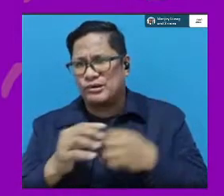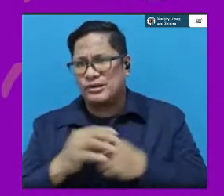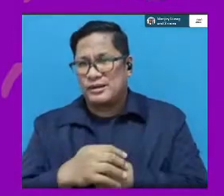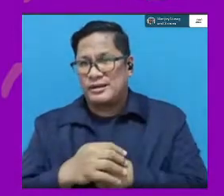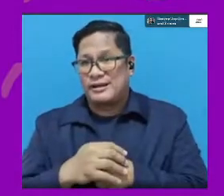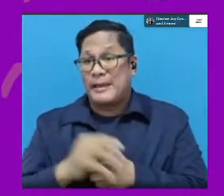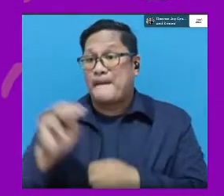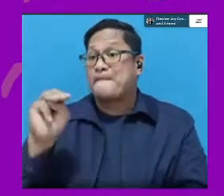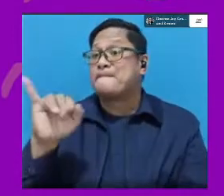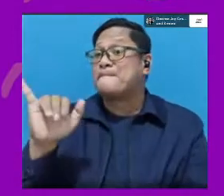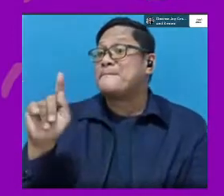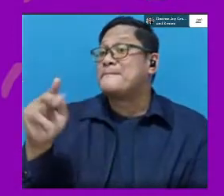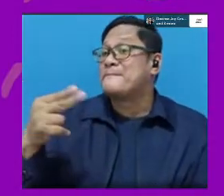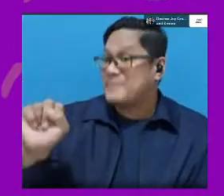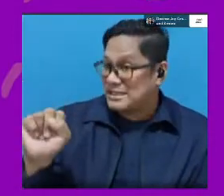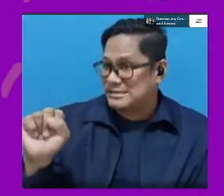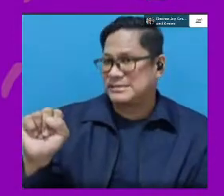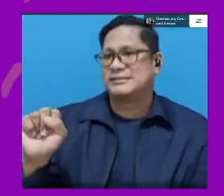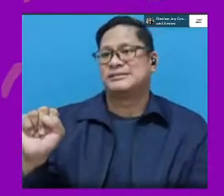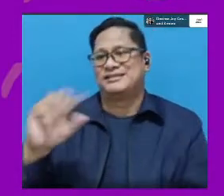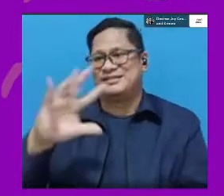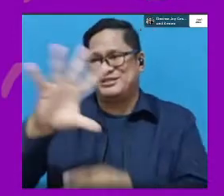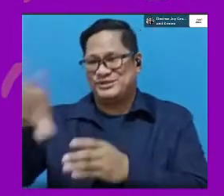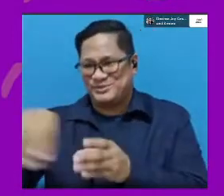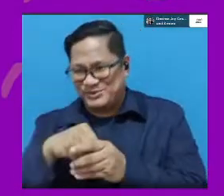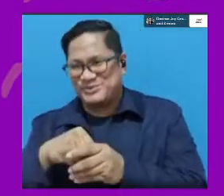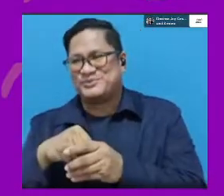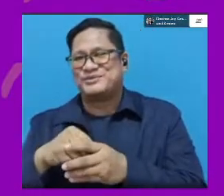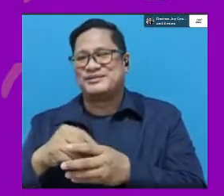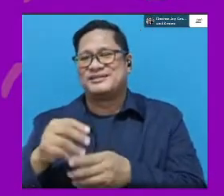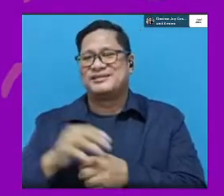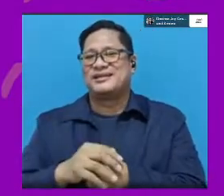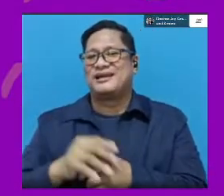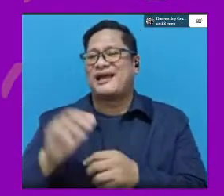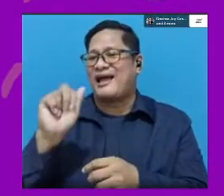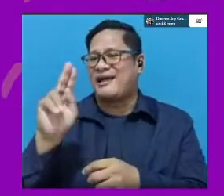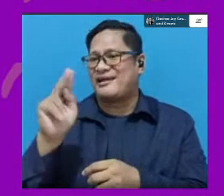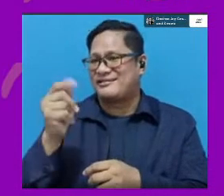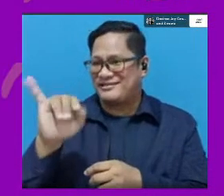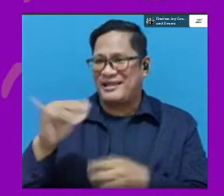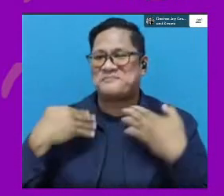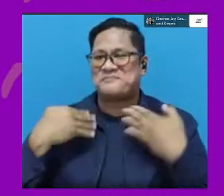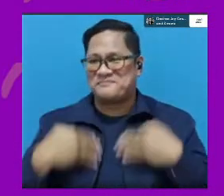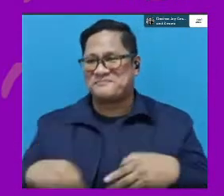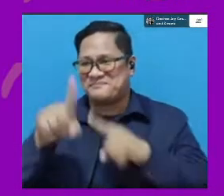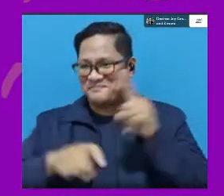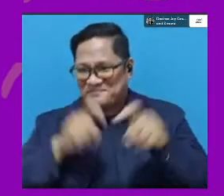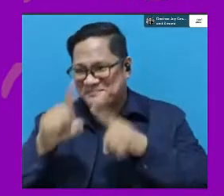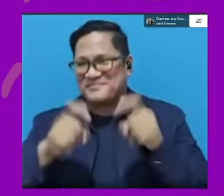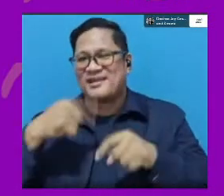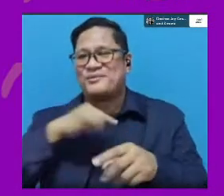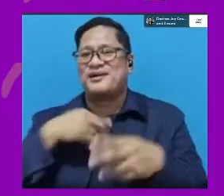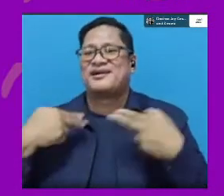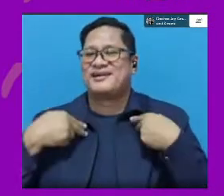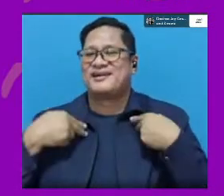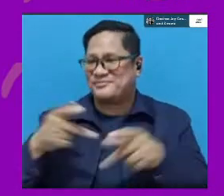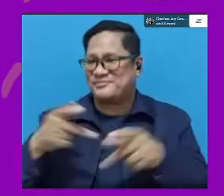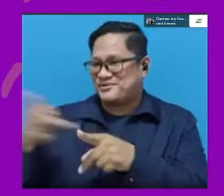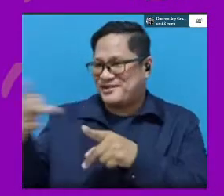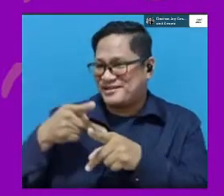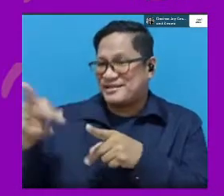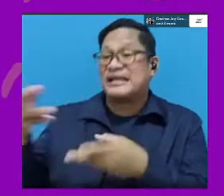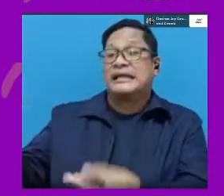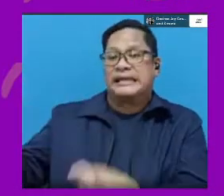myths that involve the antibody testing. So our health professionals provided us